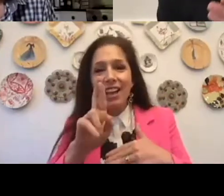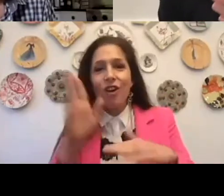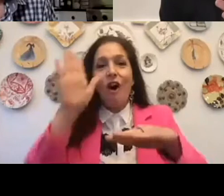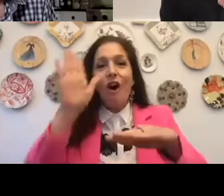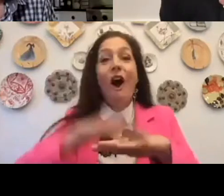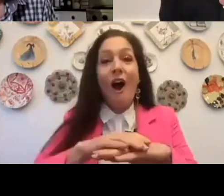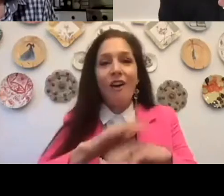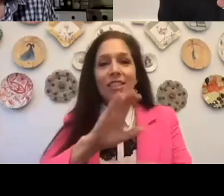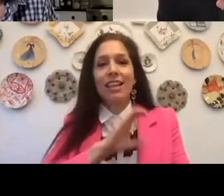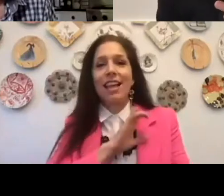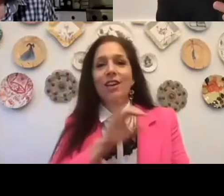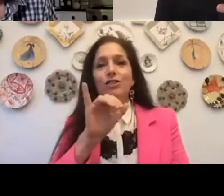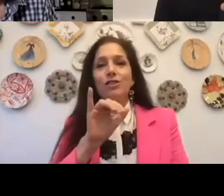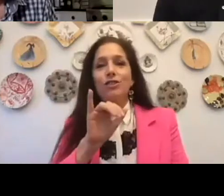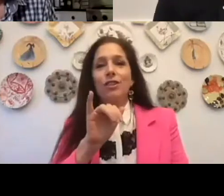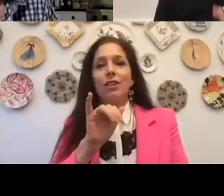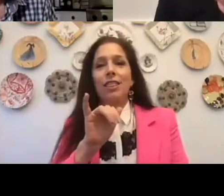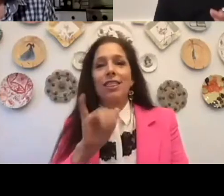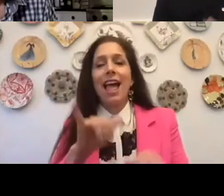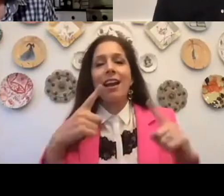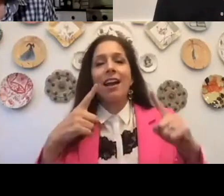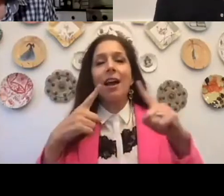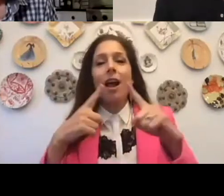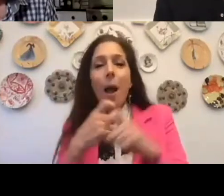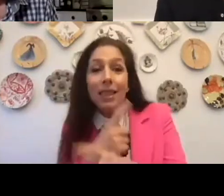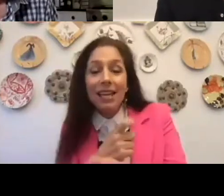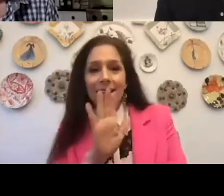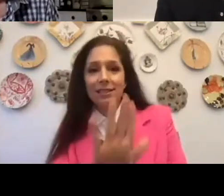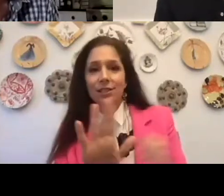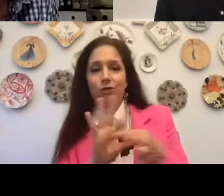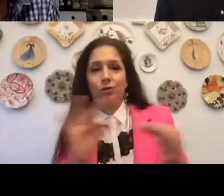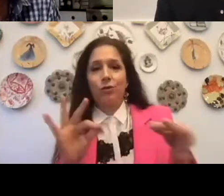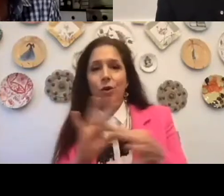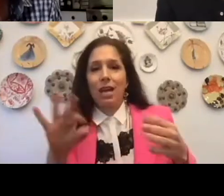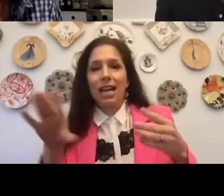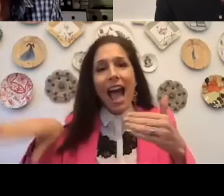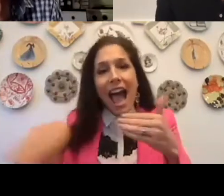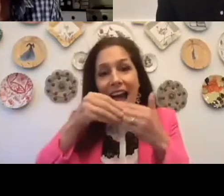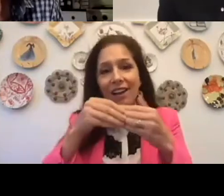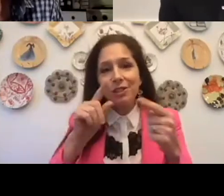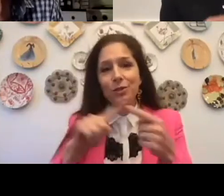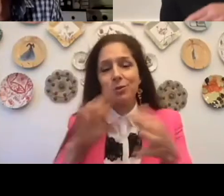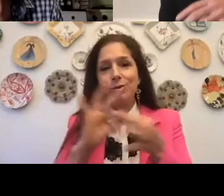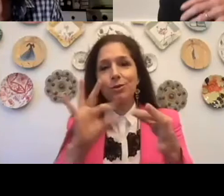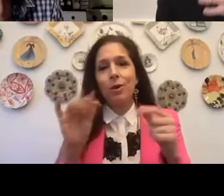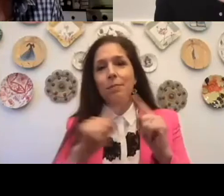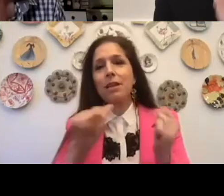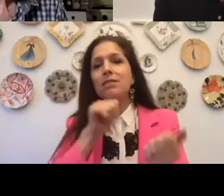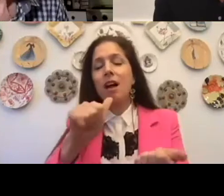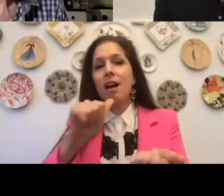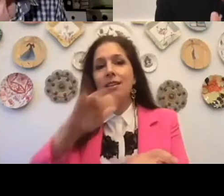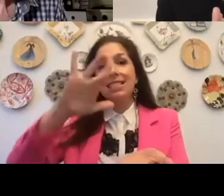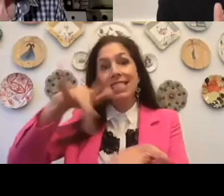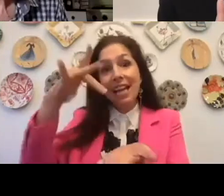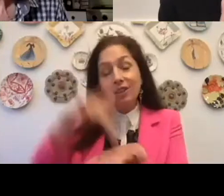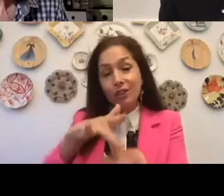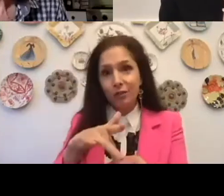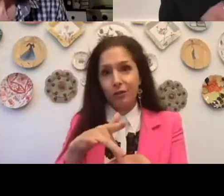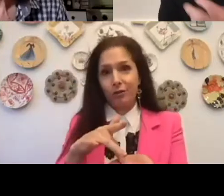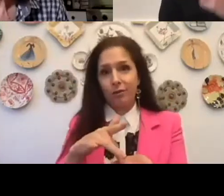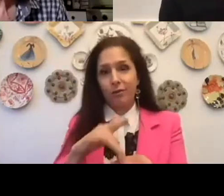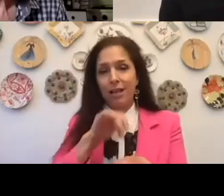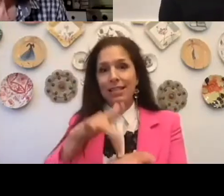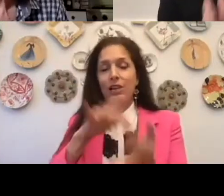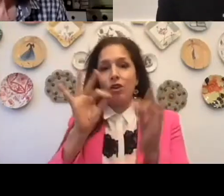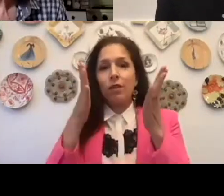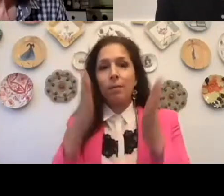it actually can be a layer on top of a character that is already complicated, has their own story to live. It's